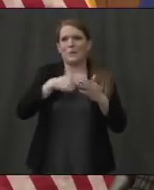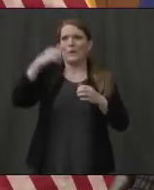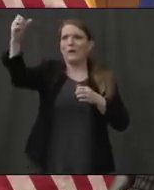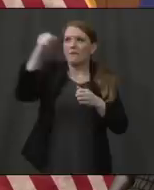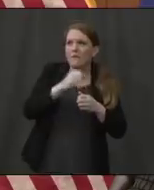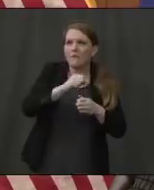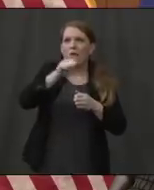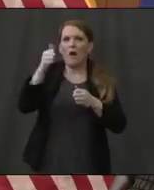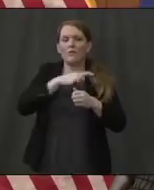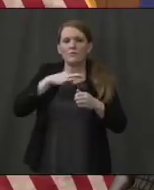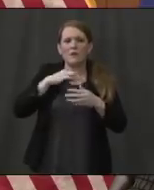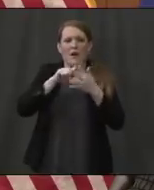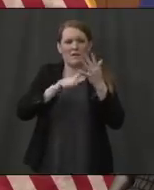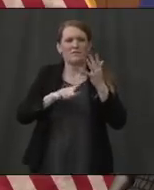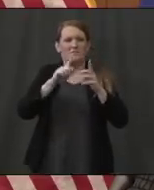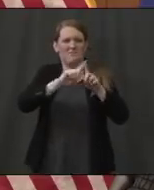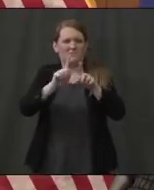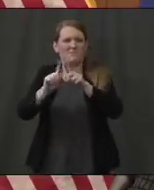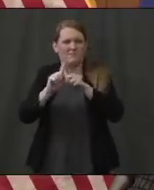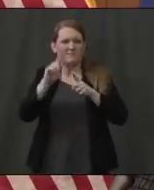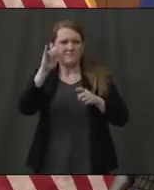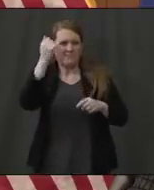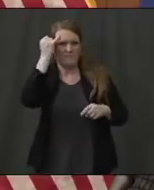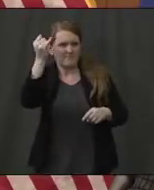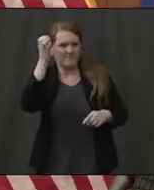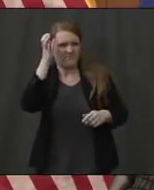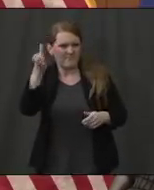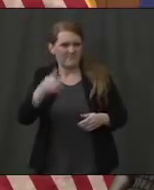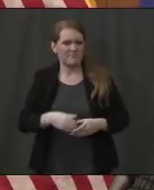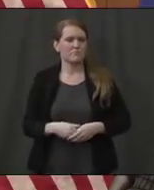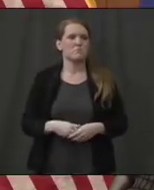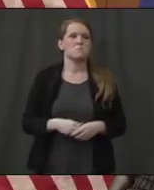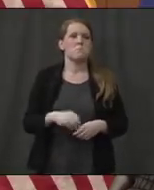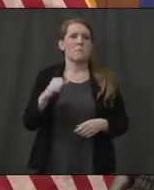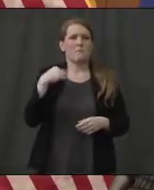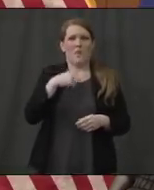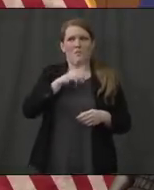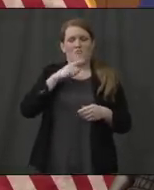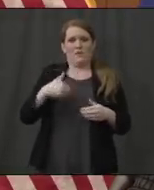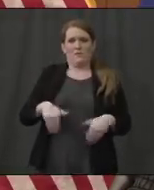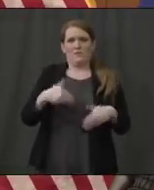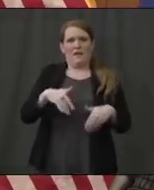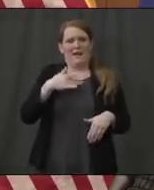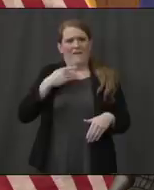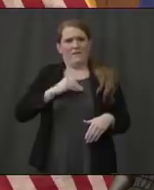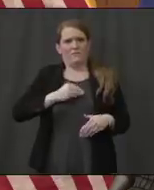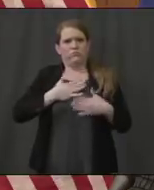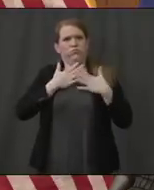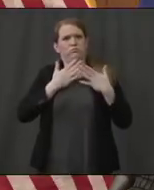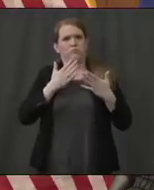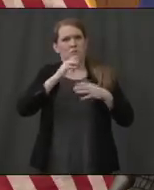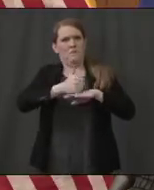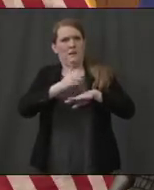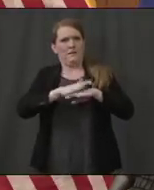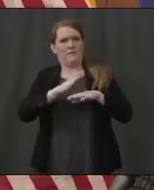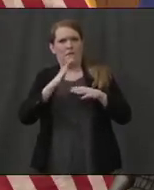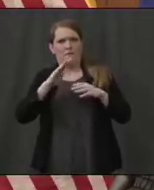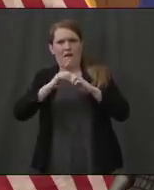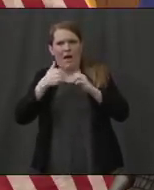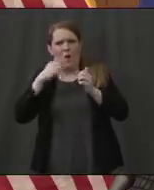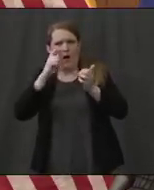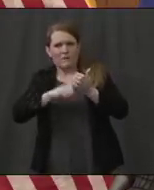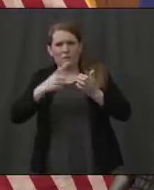that I'm seeing across the entire healthcare community and the spirited cooperation and support of the Hospital